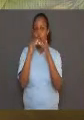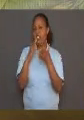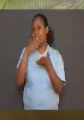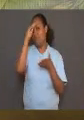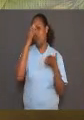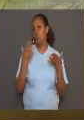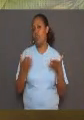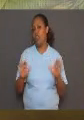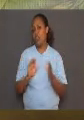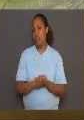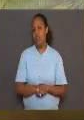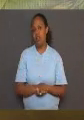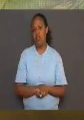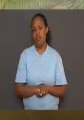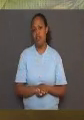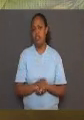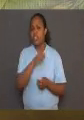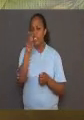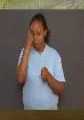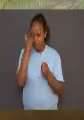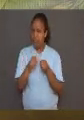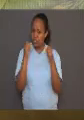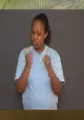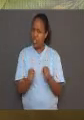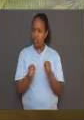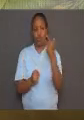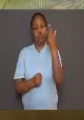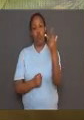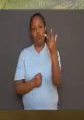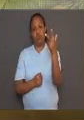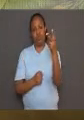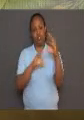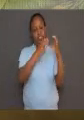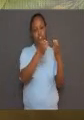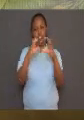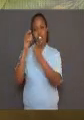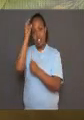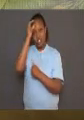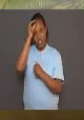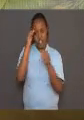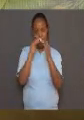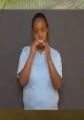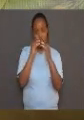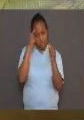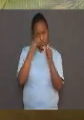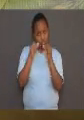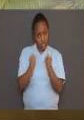equality. Can you remember the 3 categories of cultural